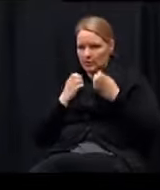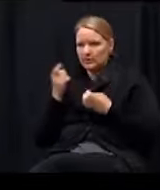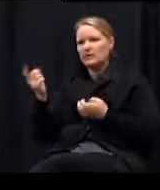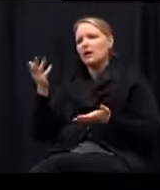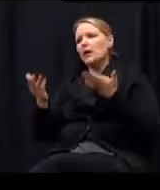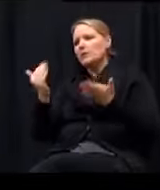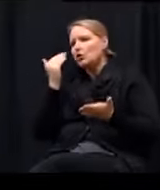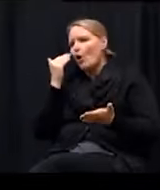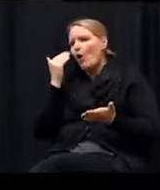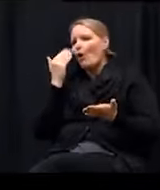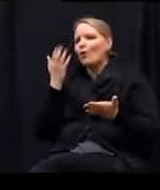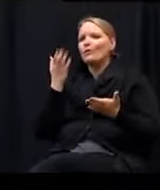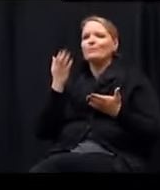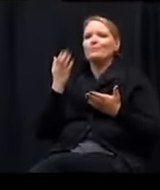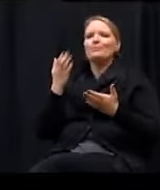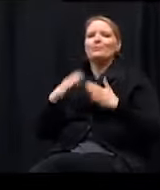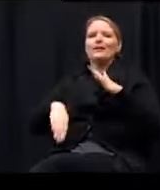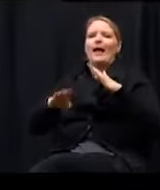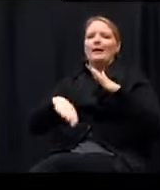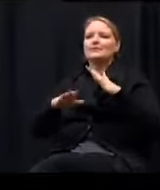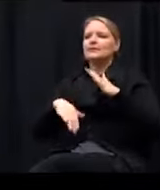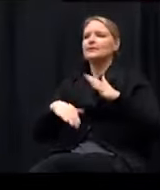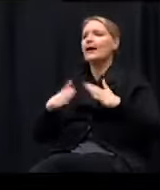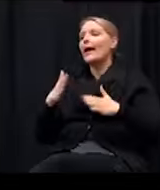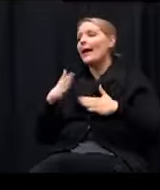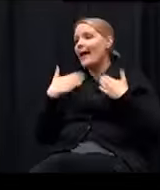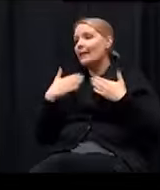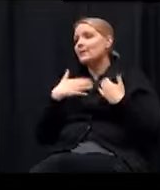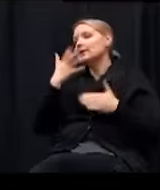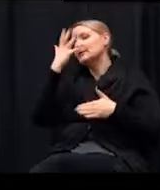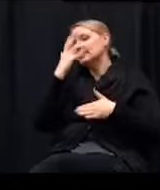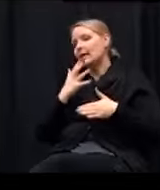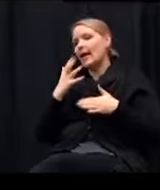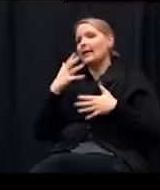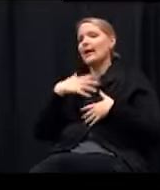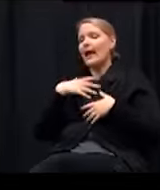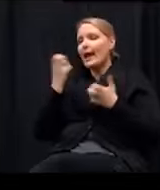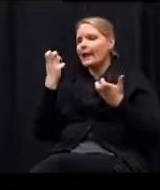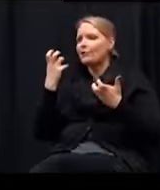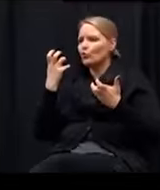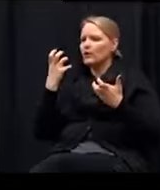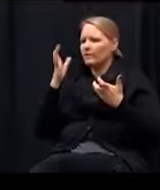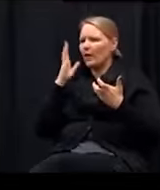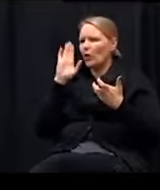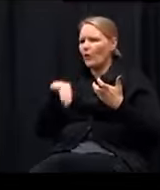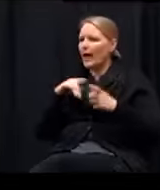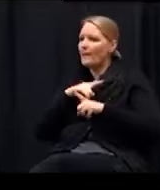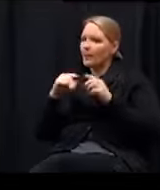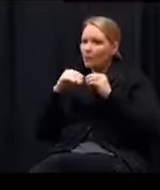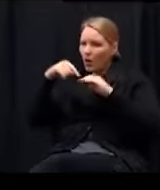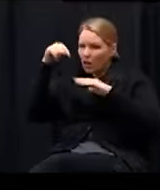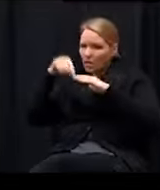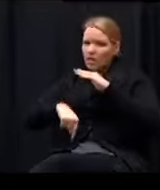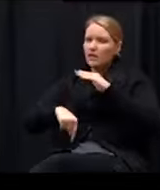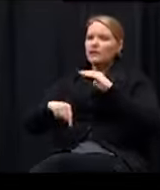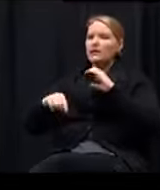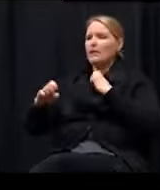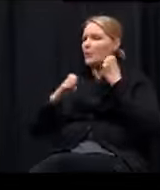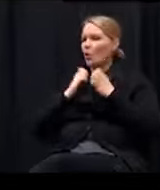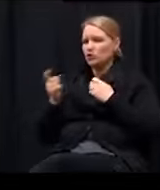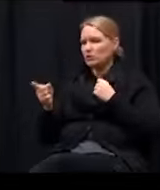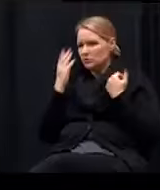know the classics, you know, happy, sad, and angry. They may know that. But beyond that,